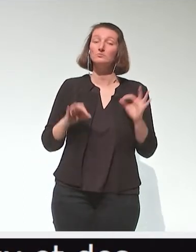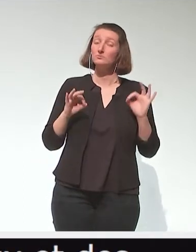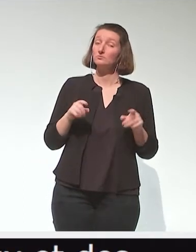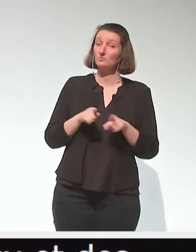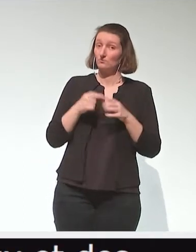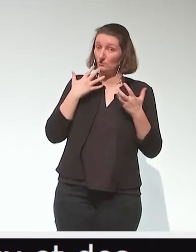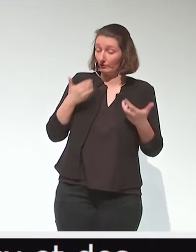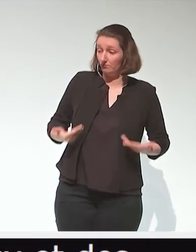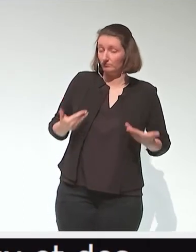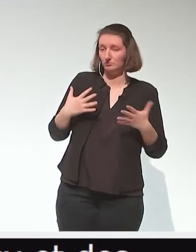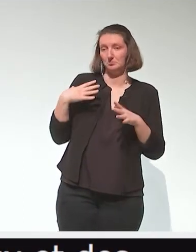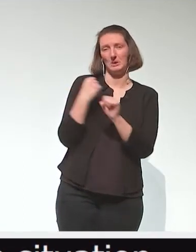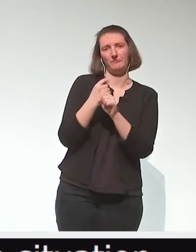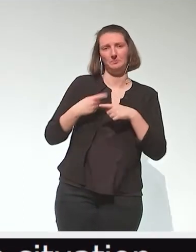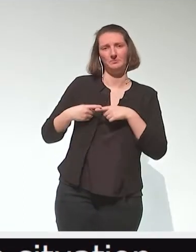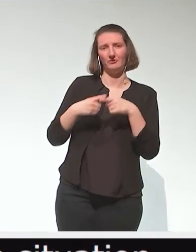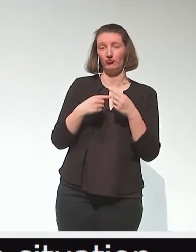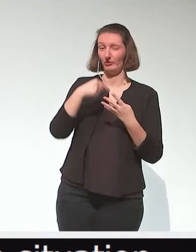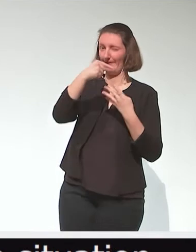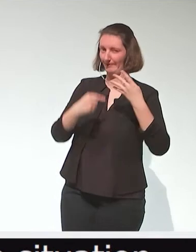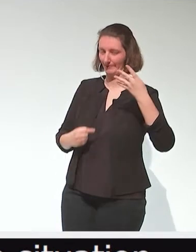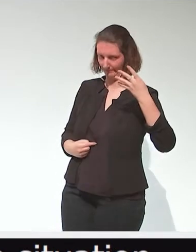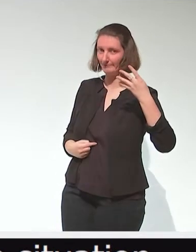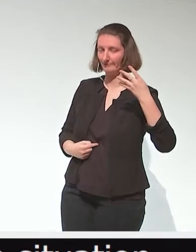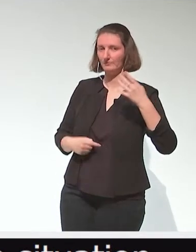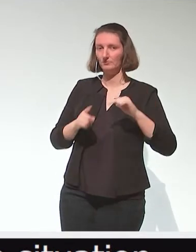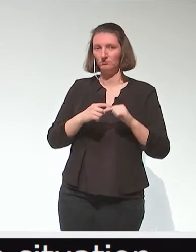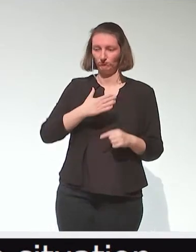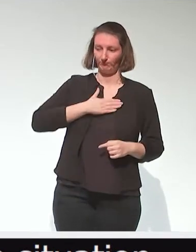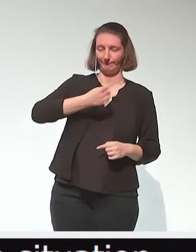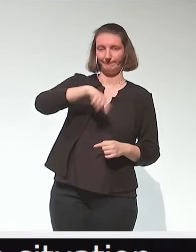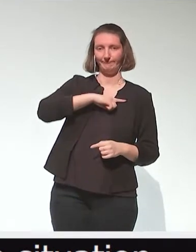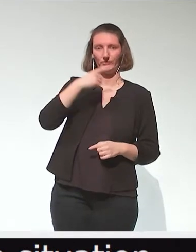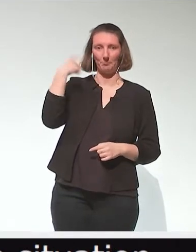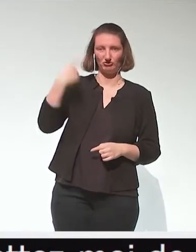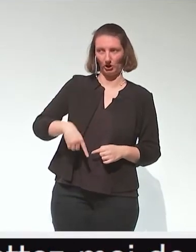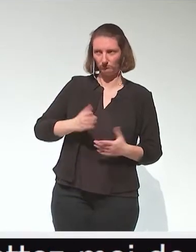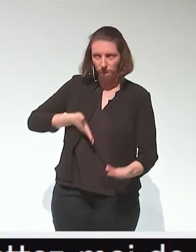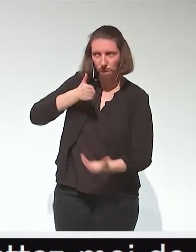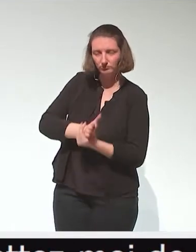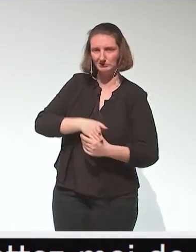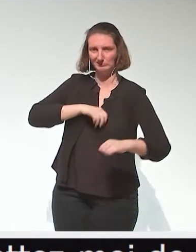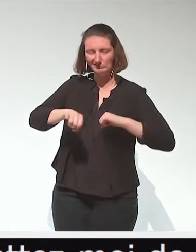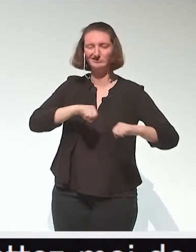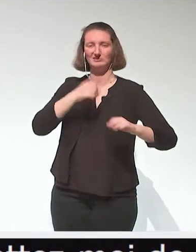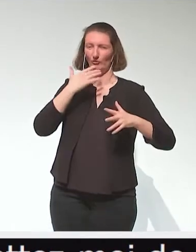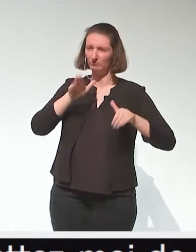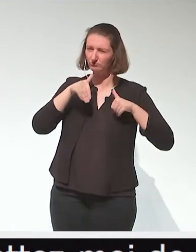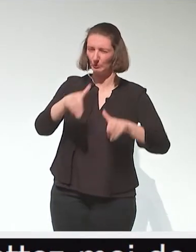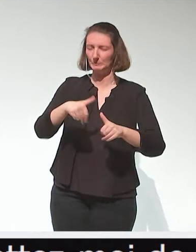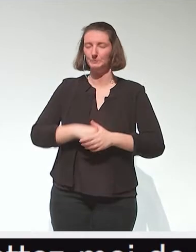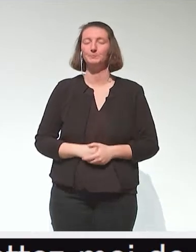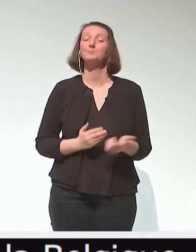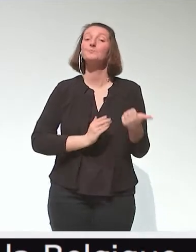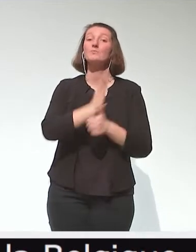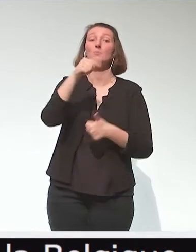very important. Now, let me just share 4 points where the Belgian government is involved